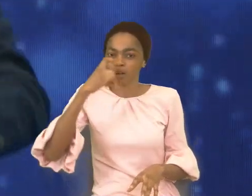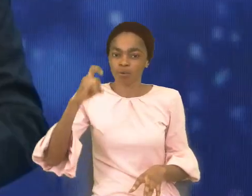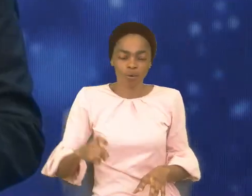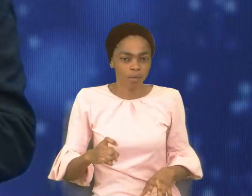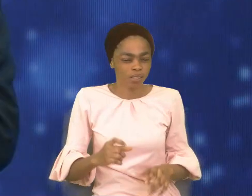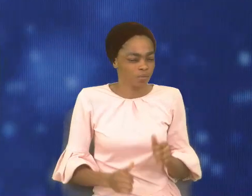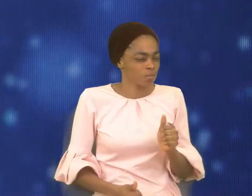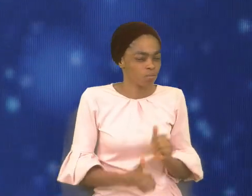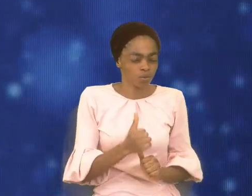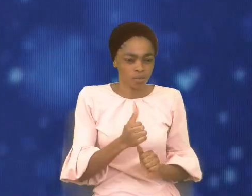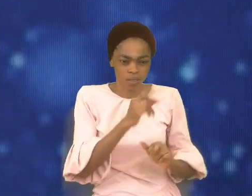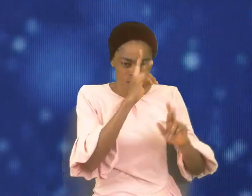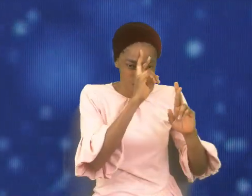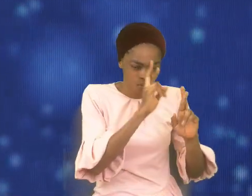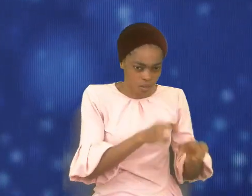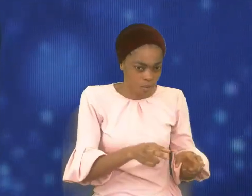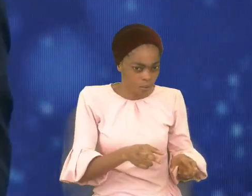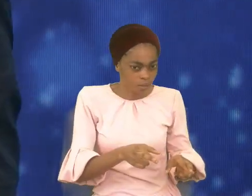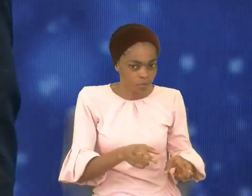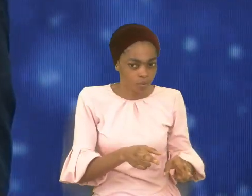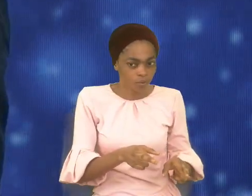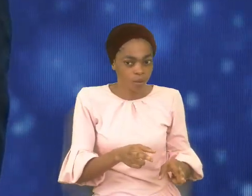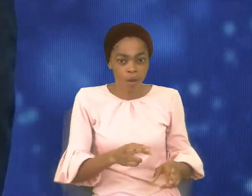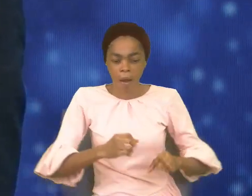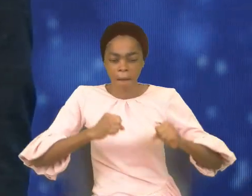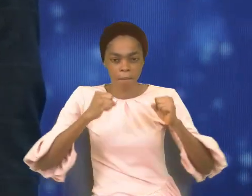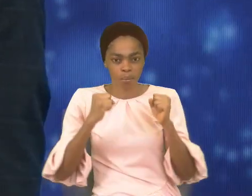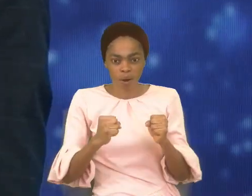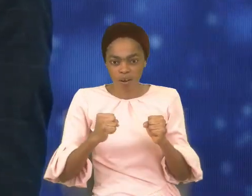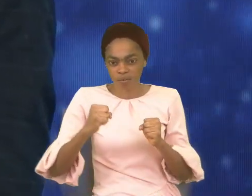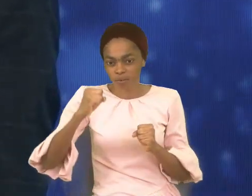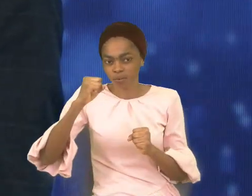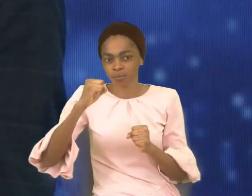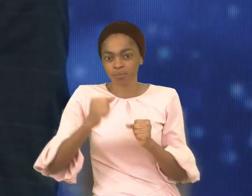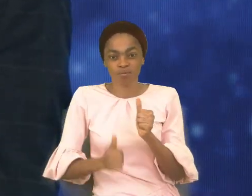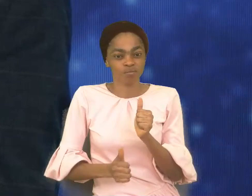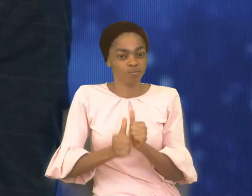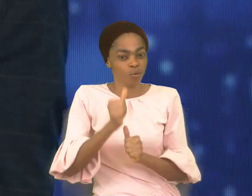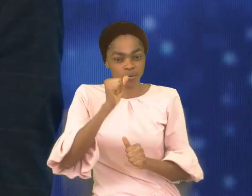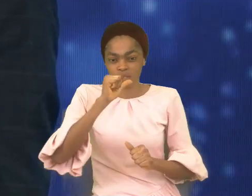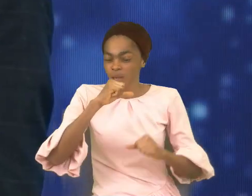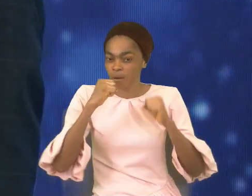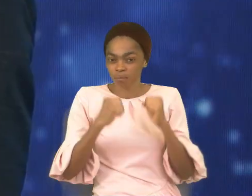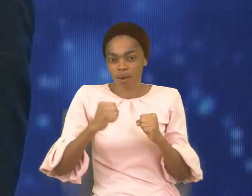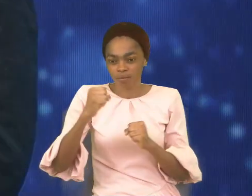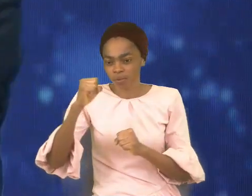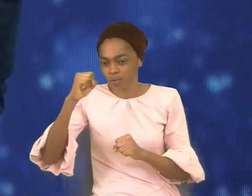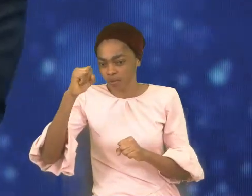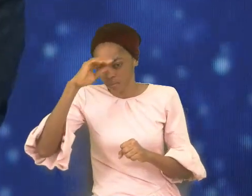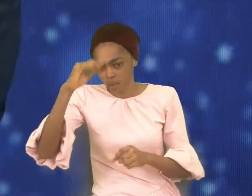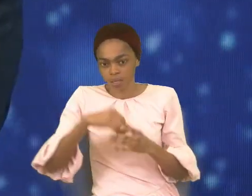powerful men in his kingdom that they should throw Shadrach, Meshach, and